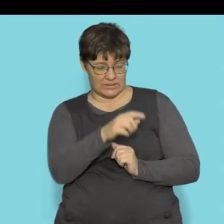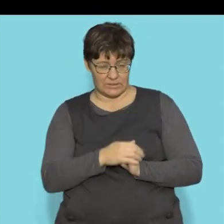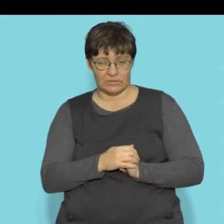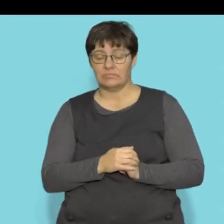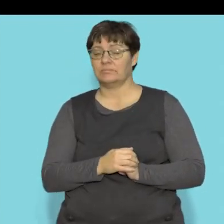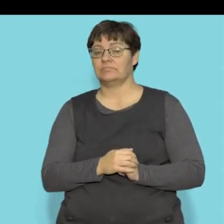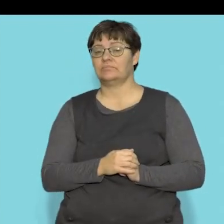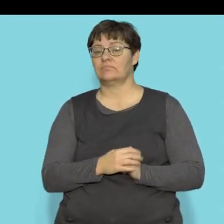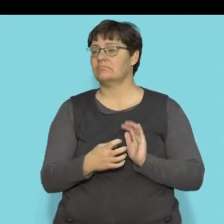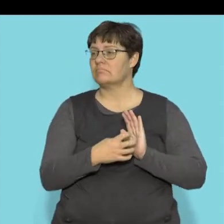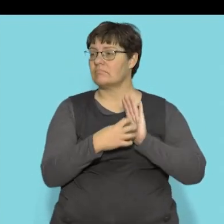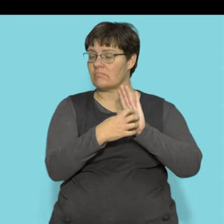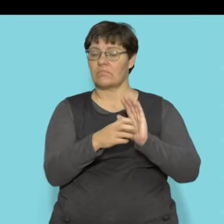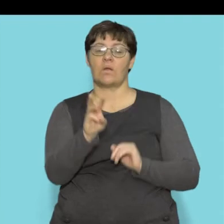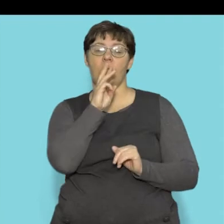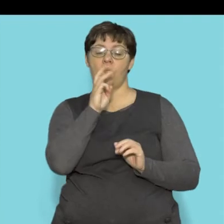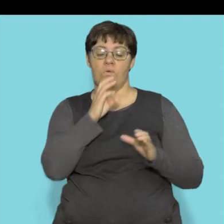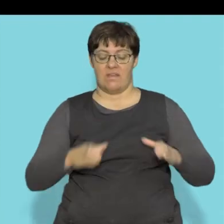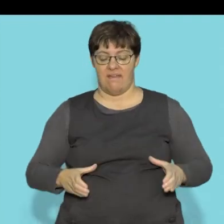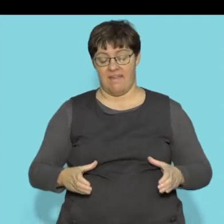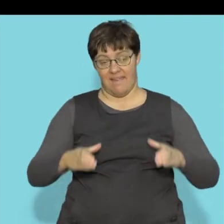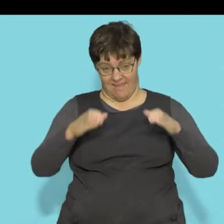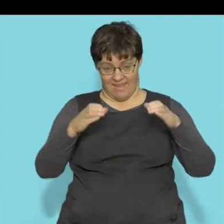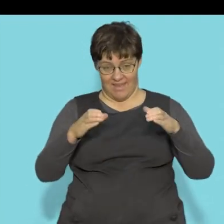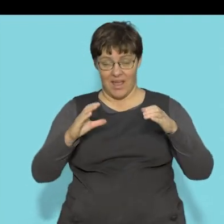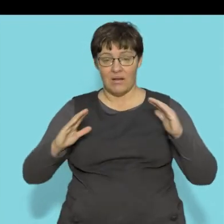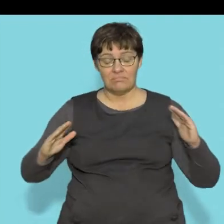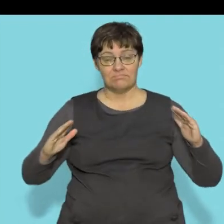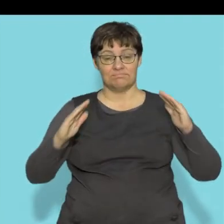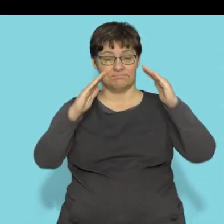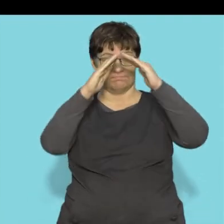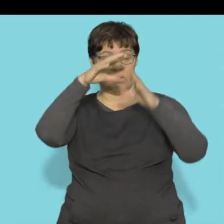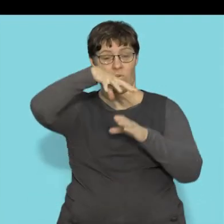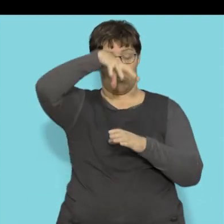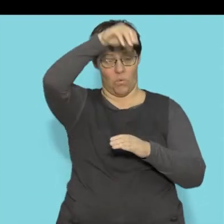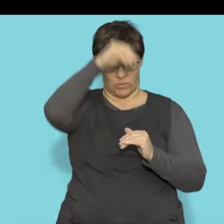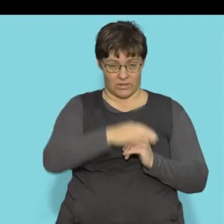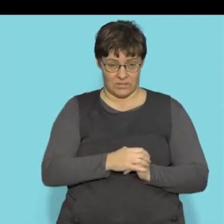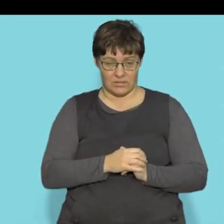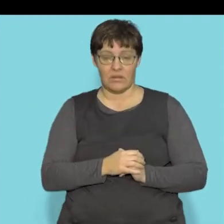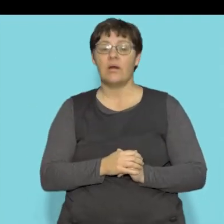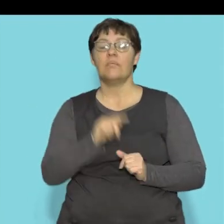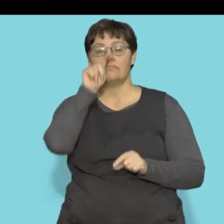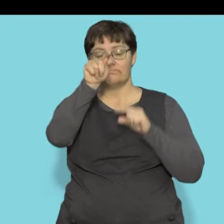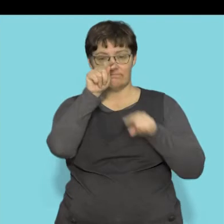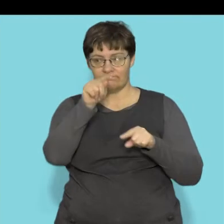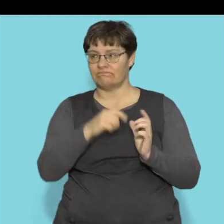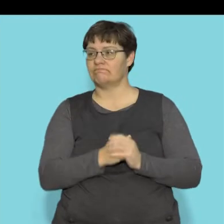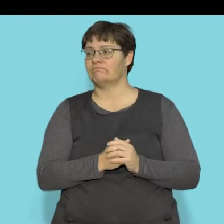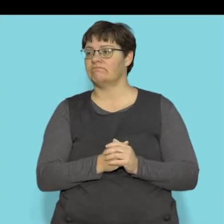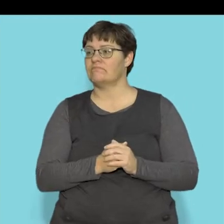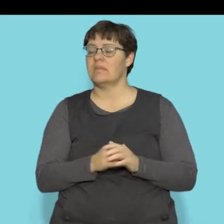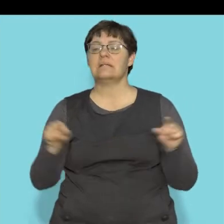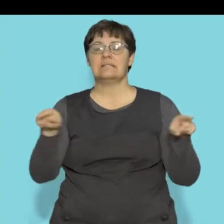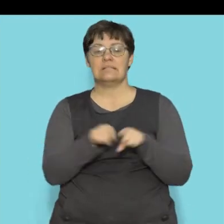the diagram shows a water tank which is made up of a cylinder and a cone having equal radii. So when it